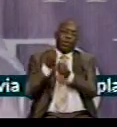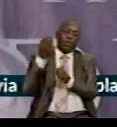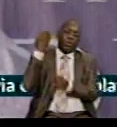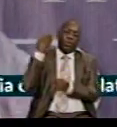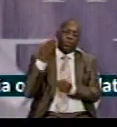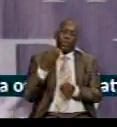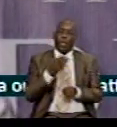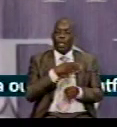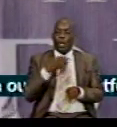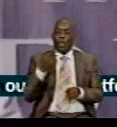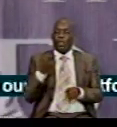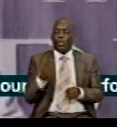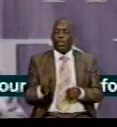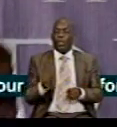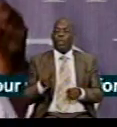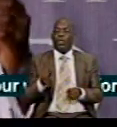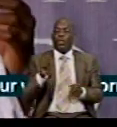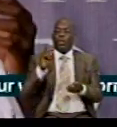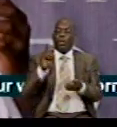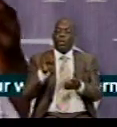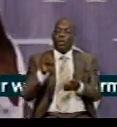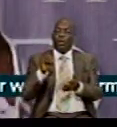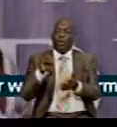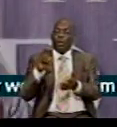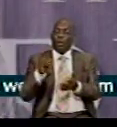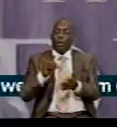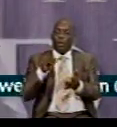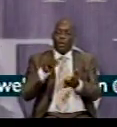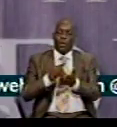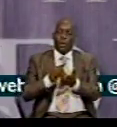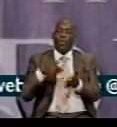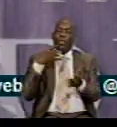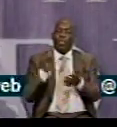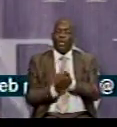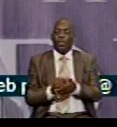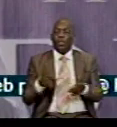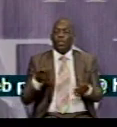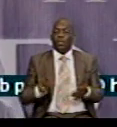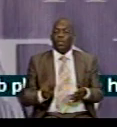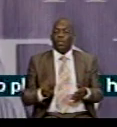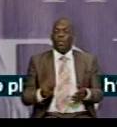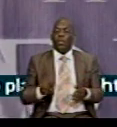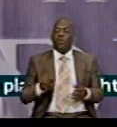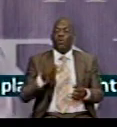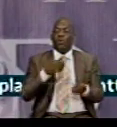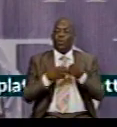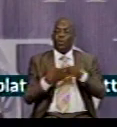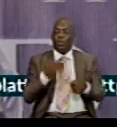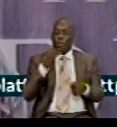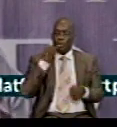heart chemical. That is not something. It's not something.